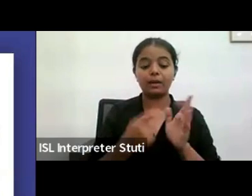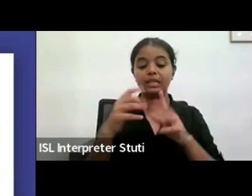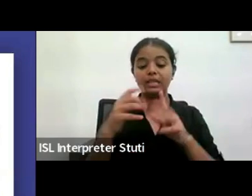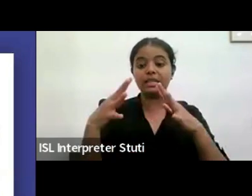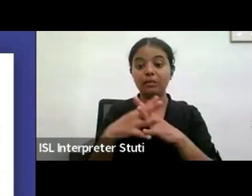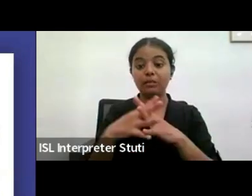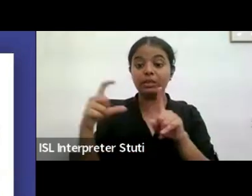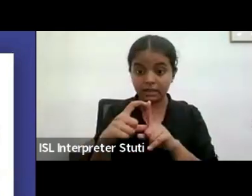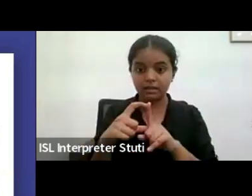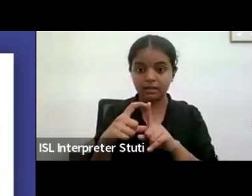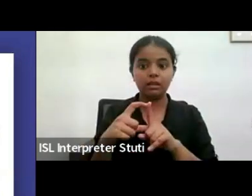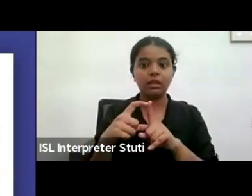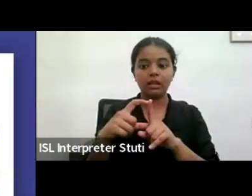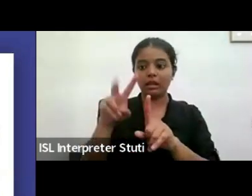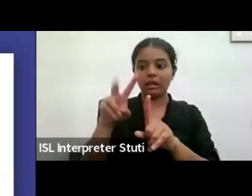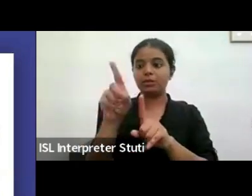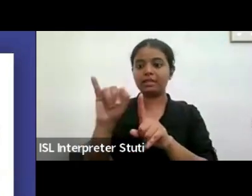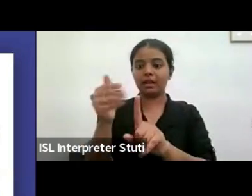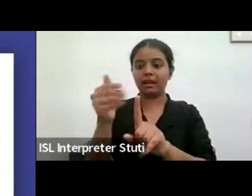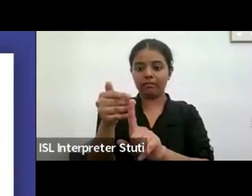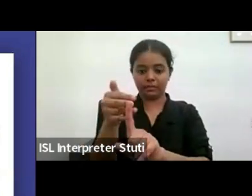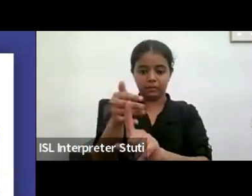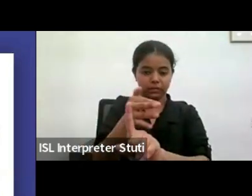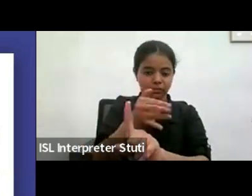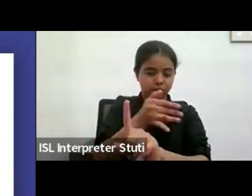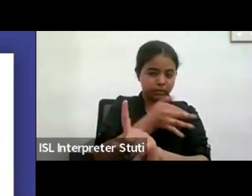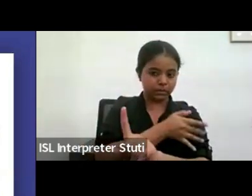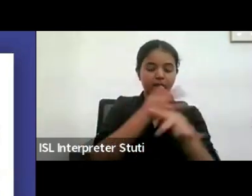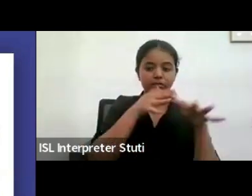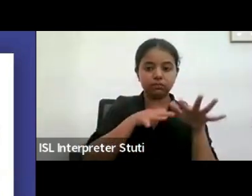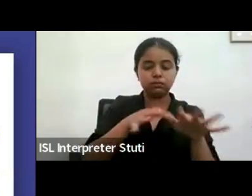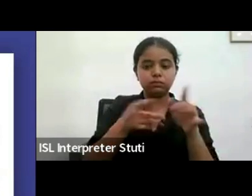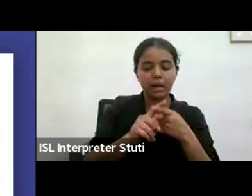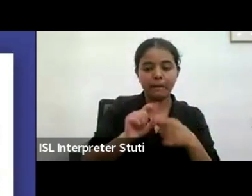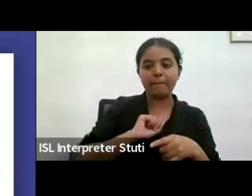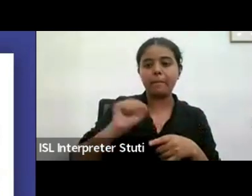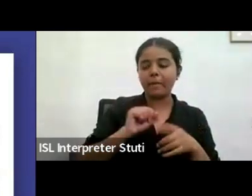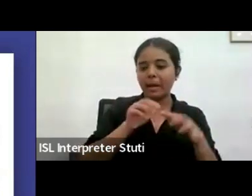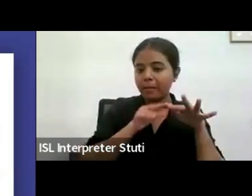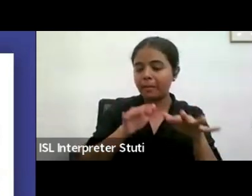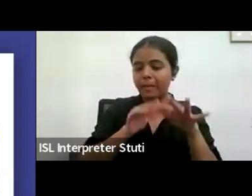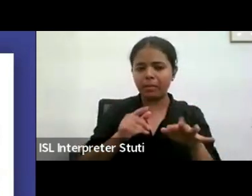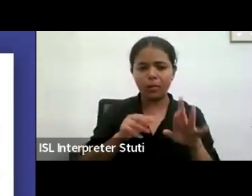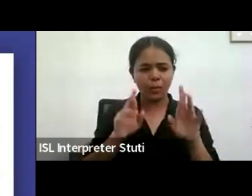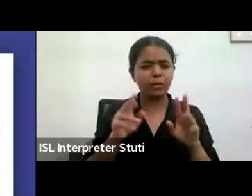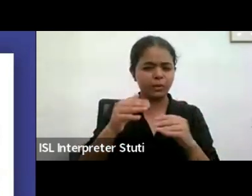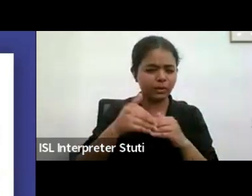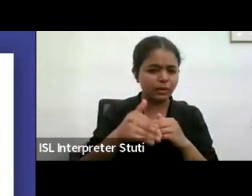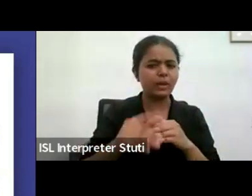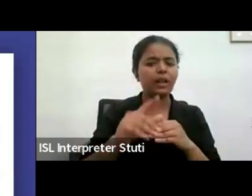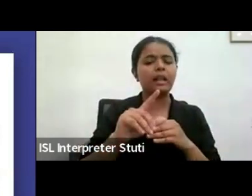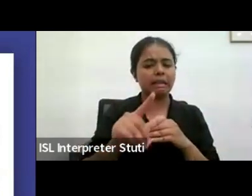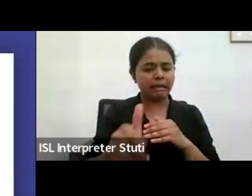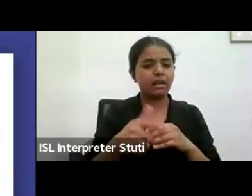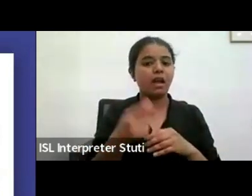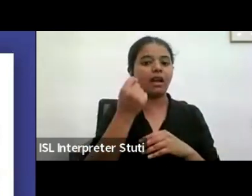after huge movements in the disability sector, historic movements, which hopefully you will learn about at a later date.